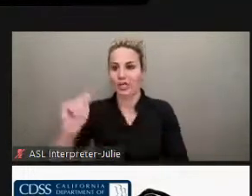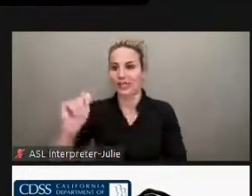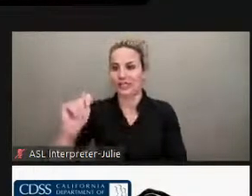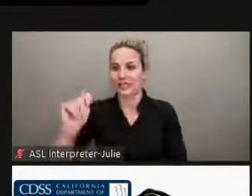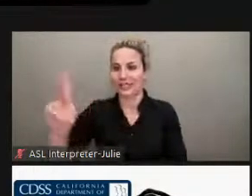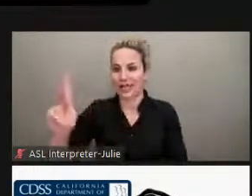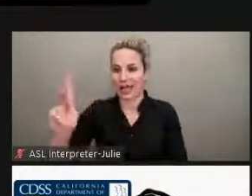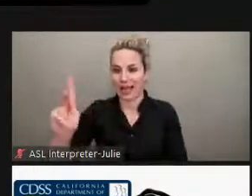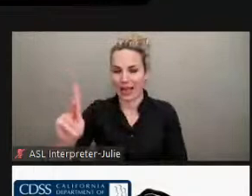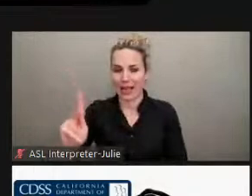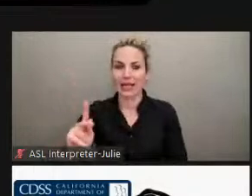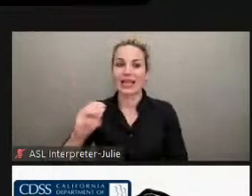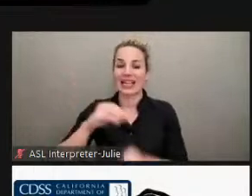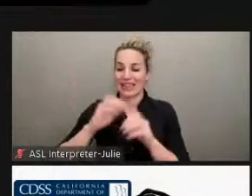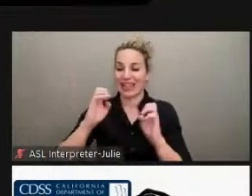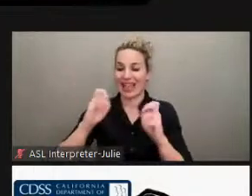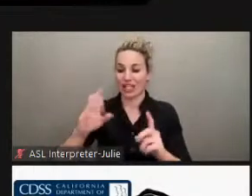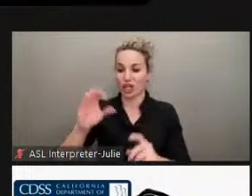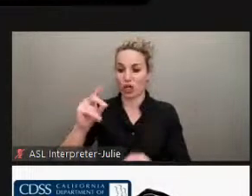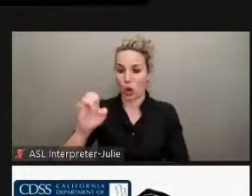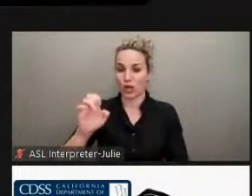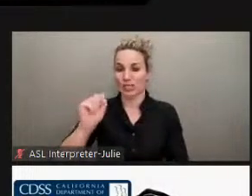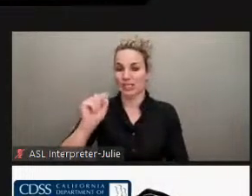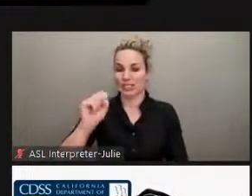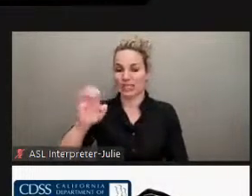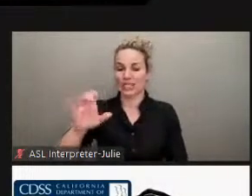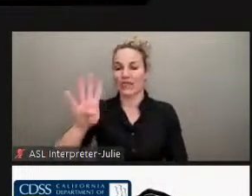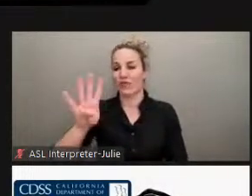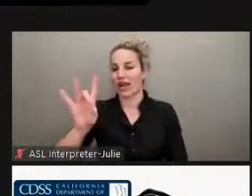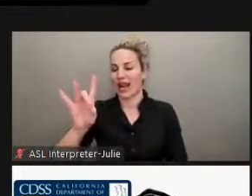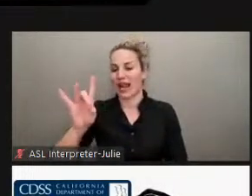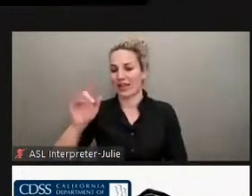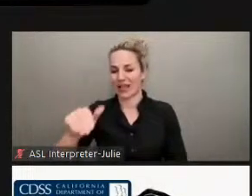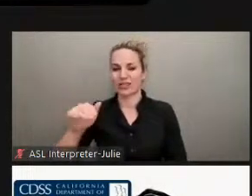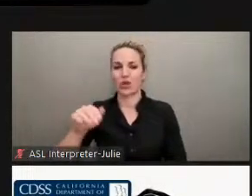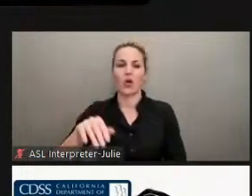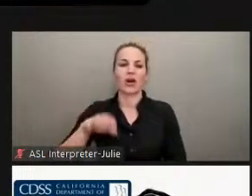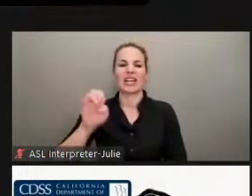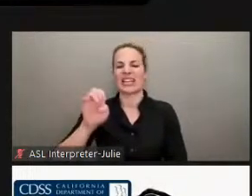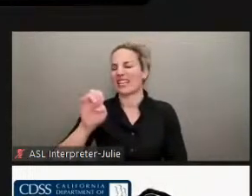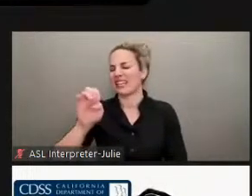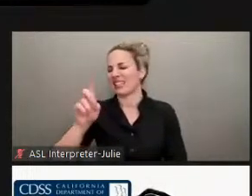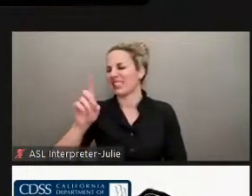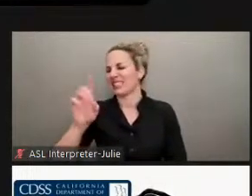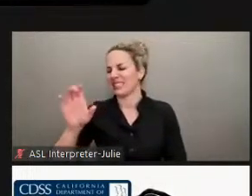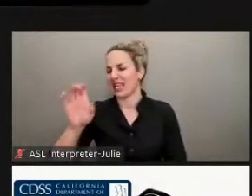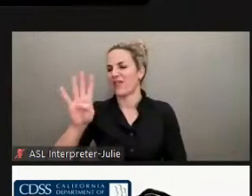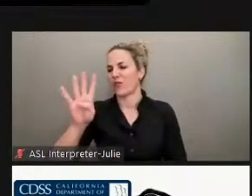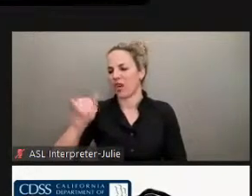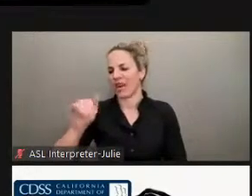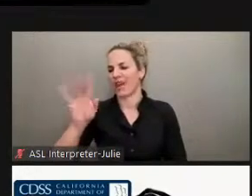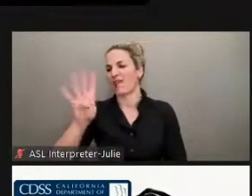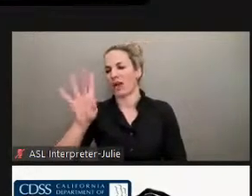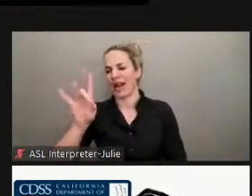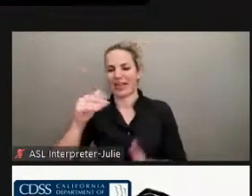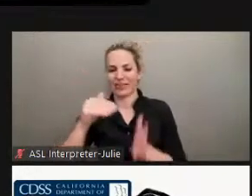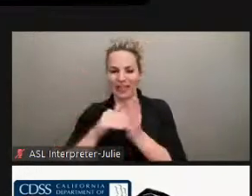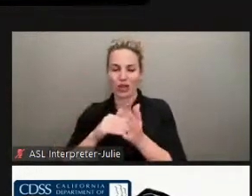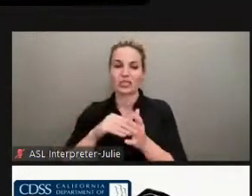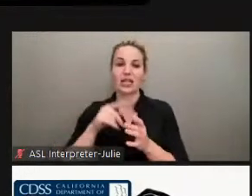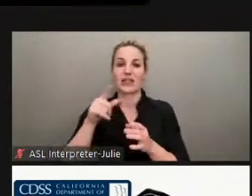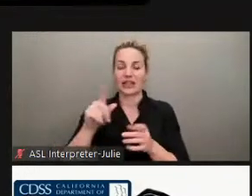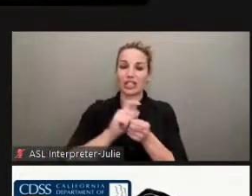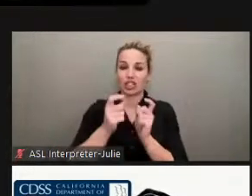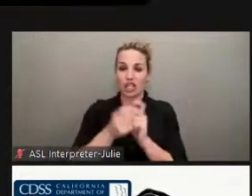as outlined in the Education Code Section 48,000 or EDC 48,000. Per the statute, these changes are